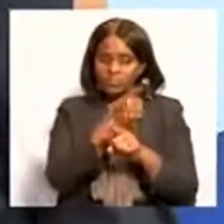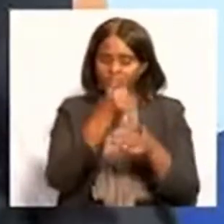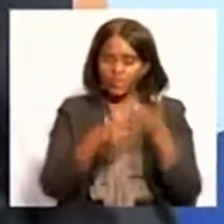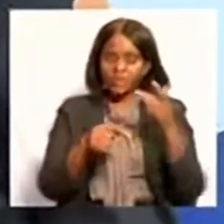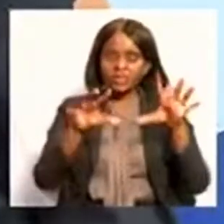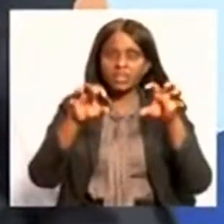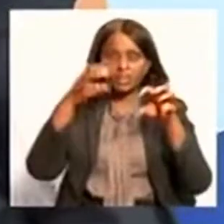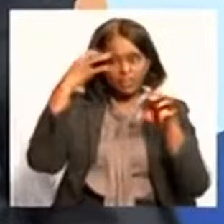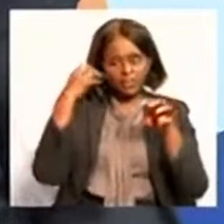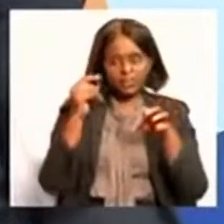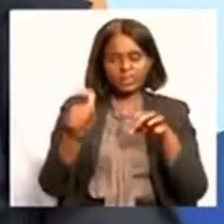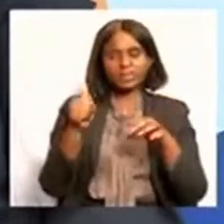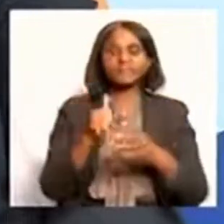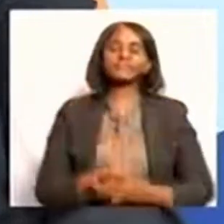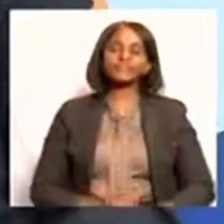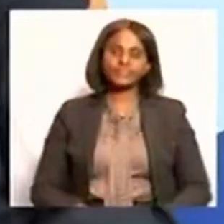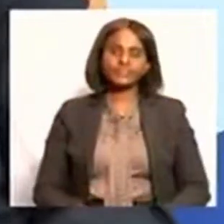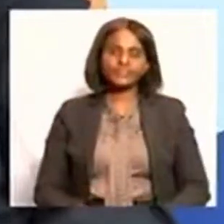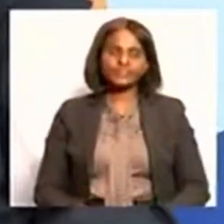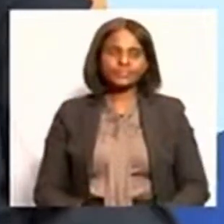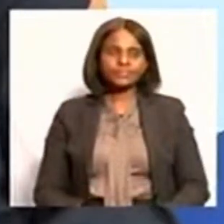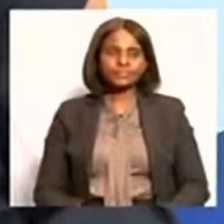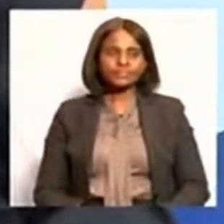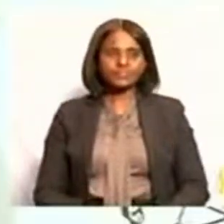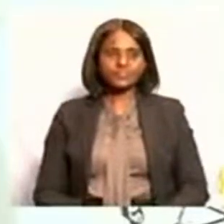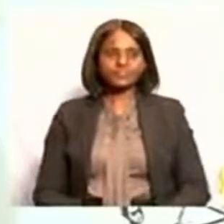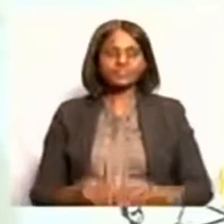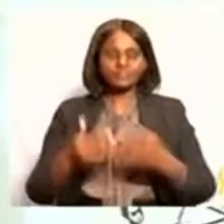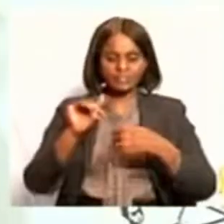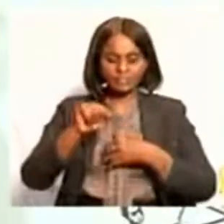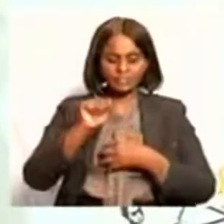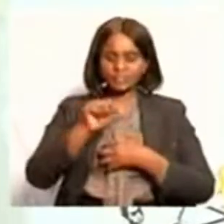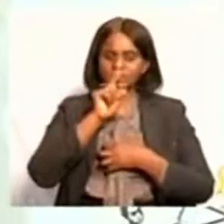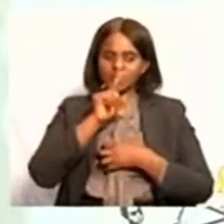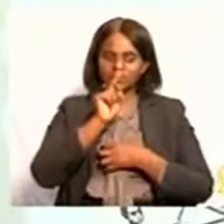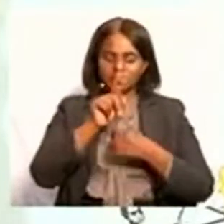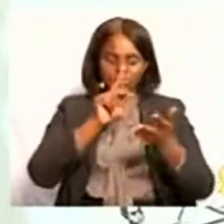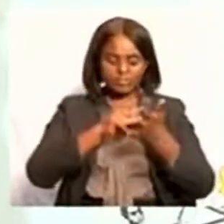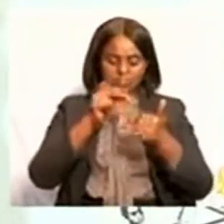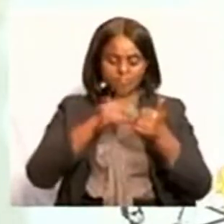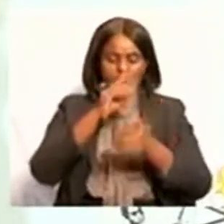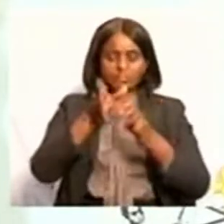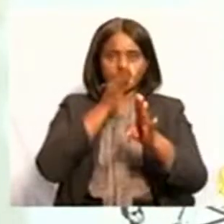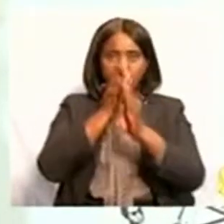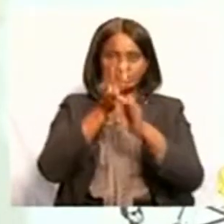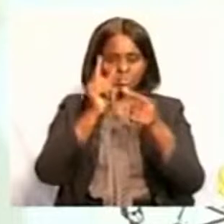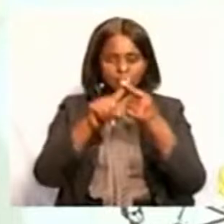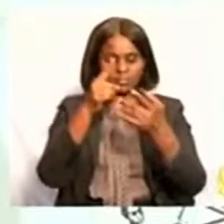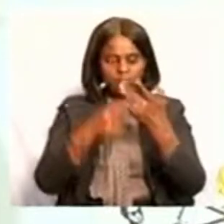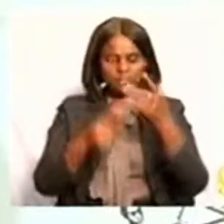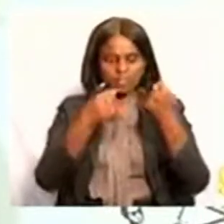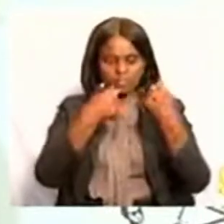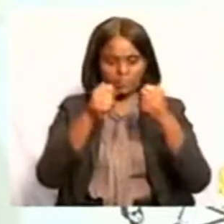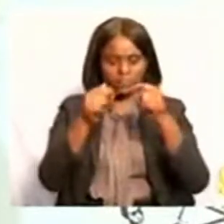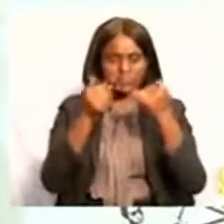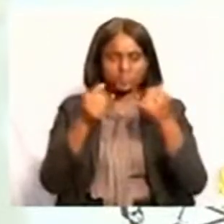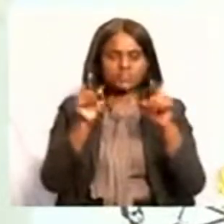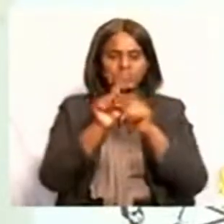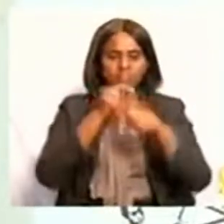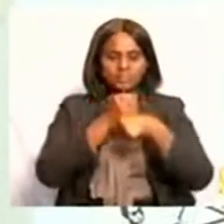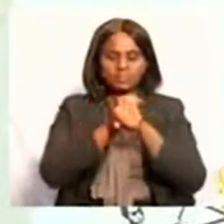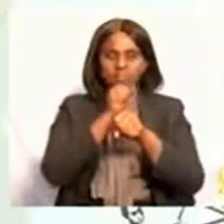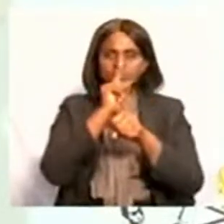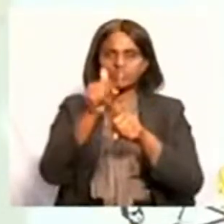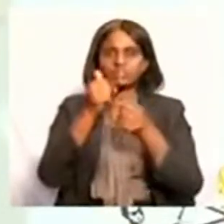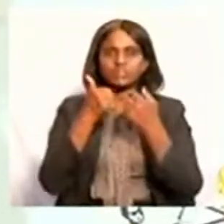Office itself. Okay. All right. So, well, of course, this program aims at just trying to make sure that